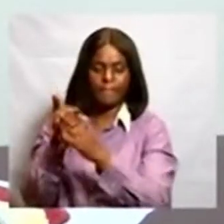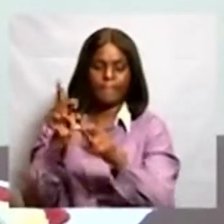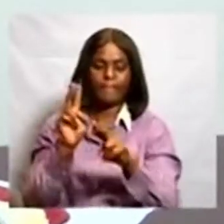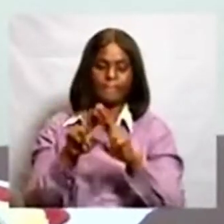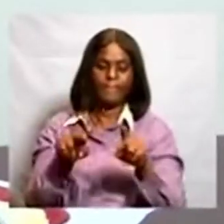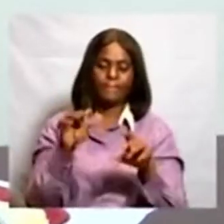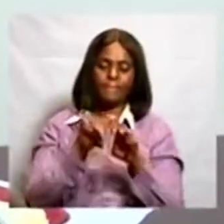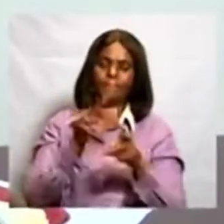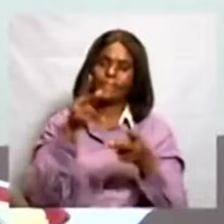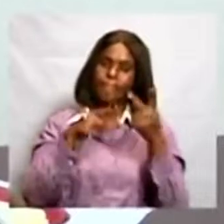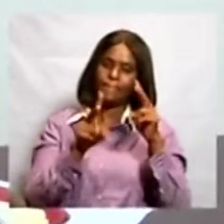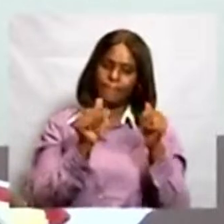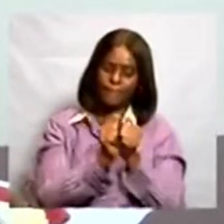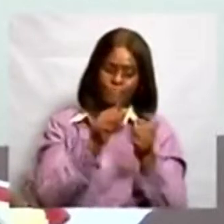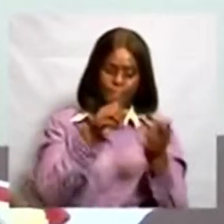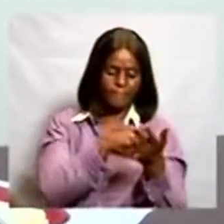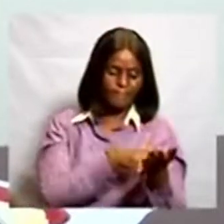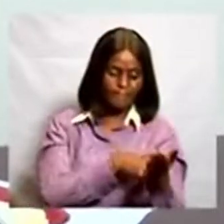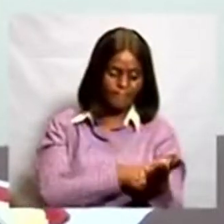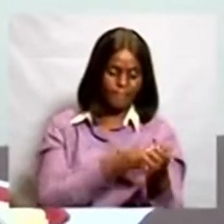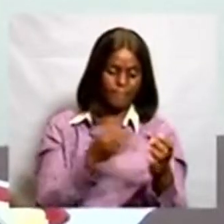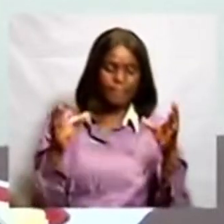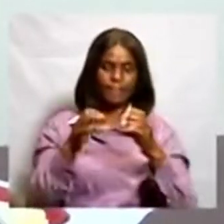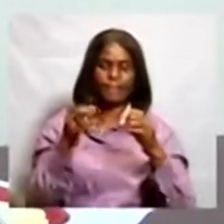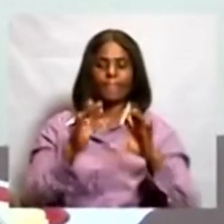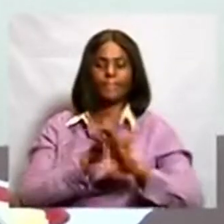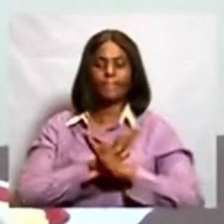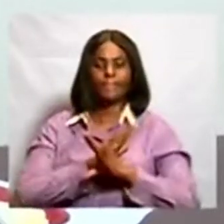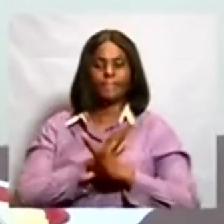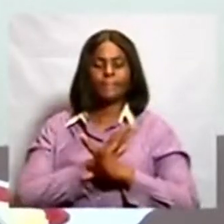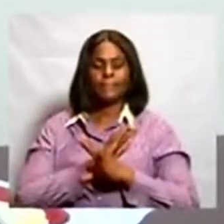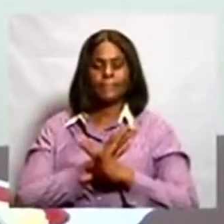on the duplication with the Examinations Council of Zambia,